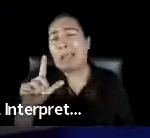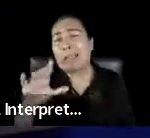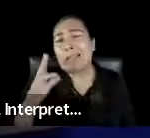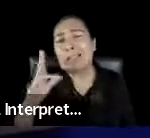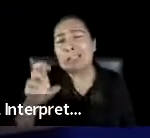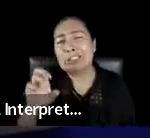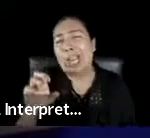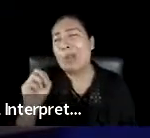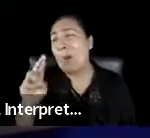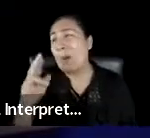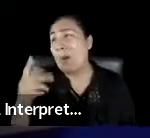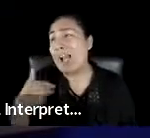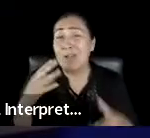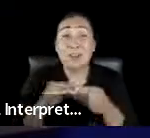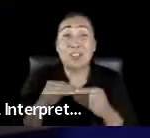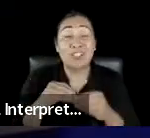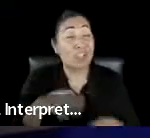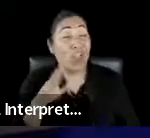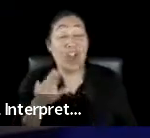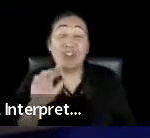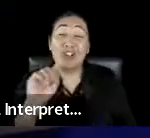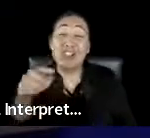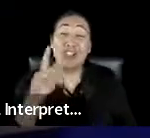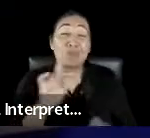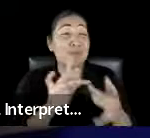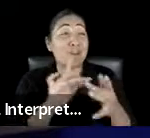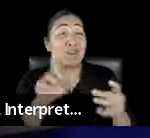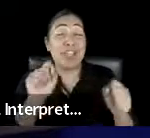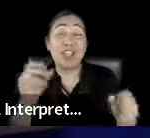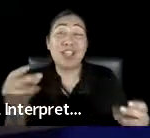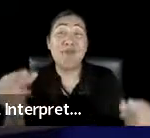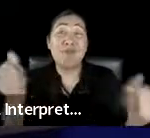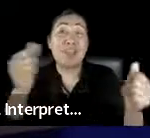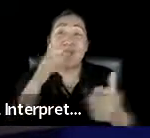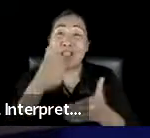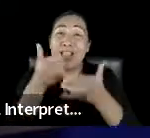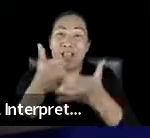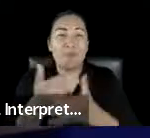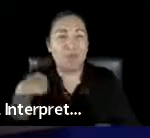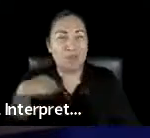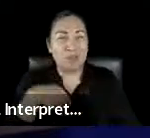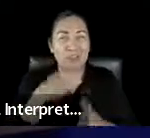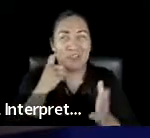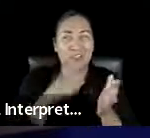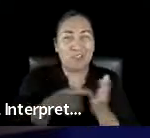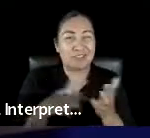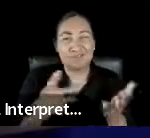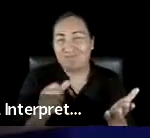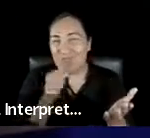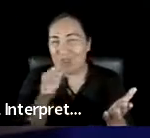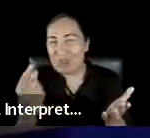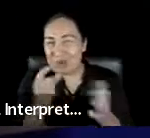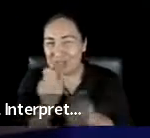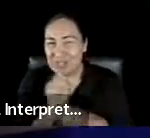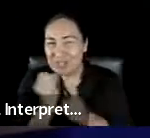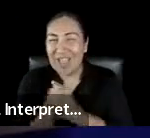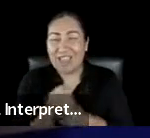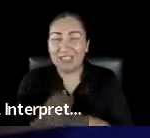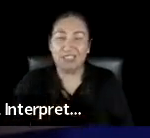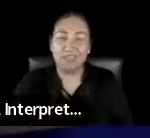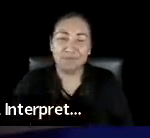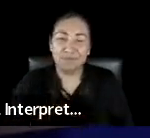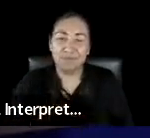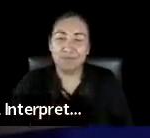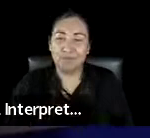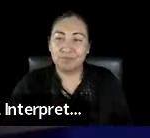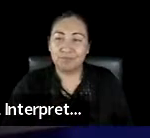message that just by reaching out you can immediately be helped, which we find isn't necessarily always the case. So we wanted to